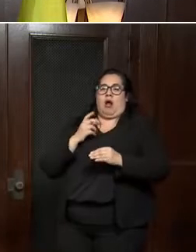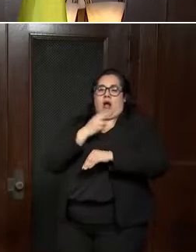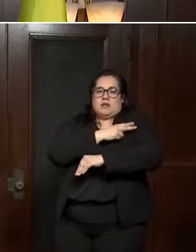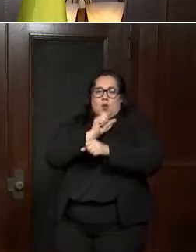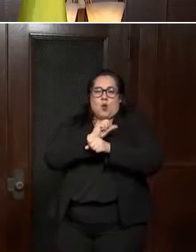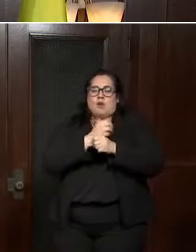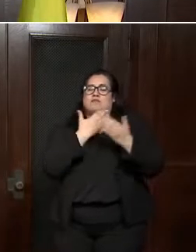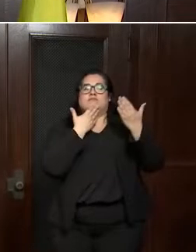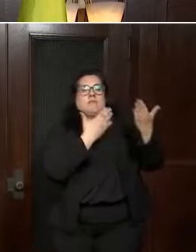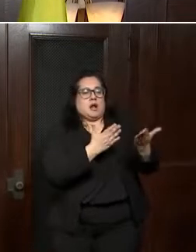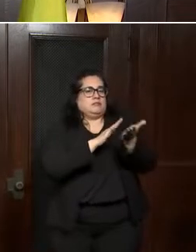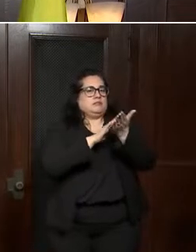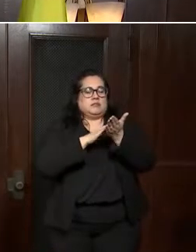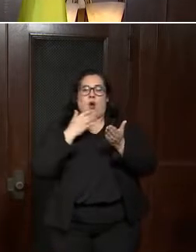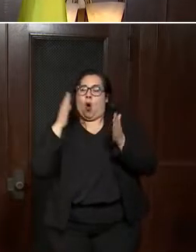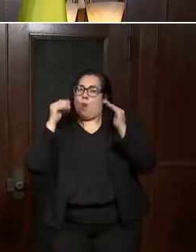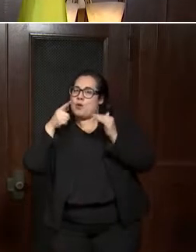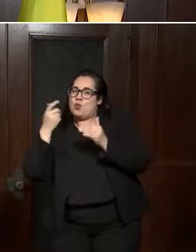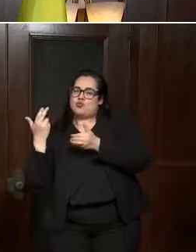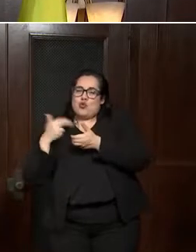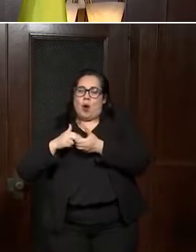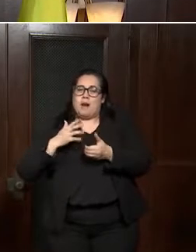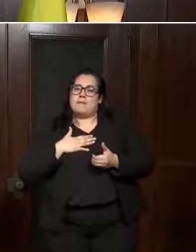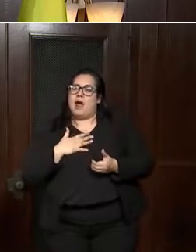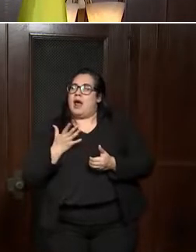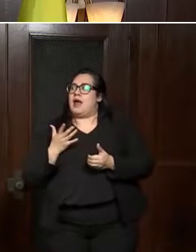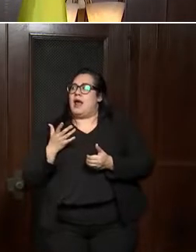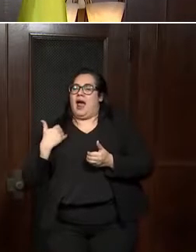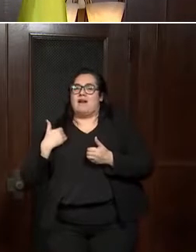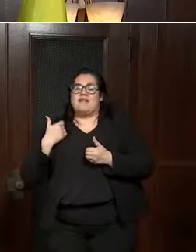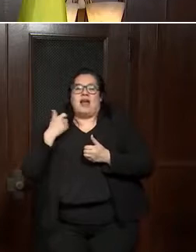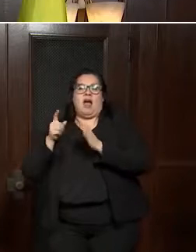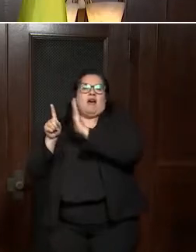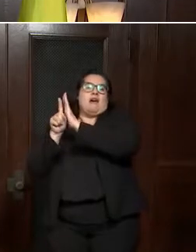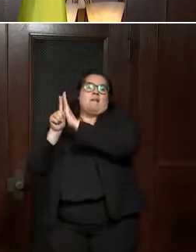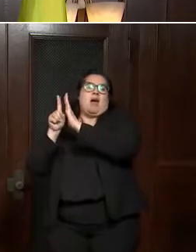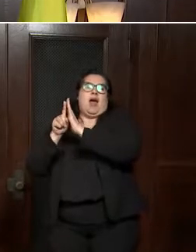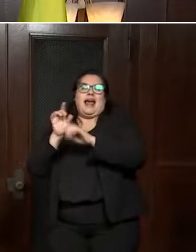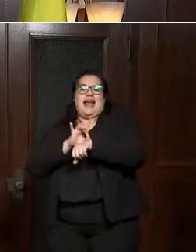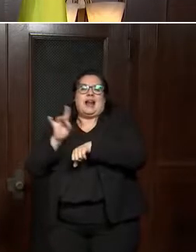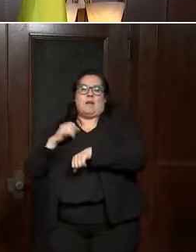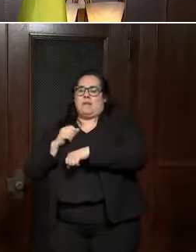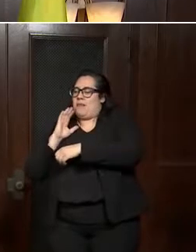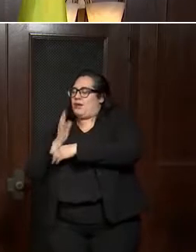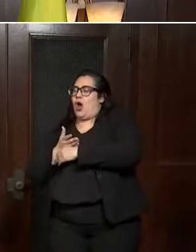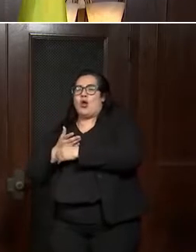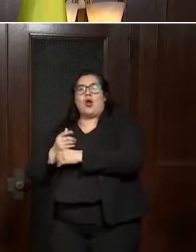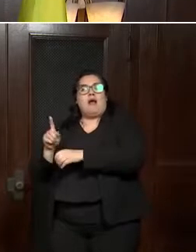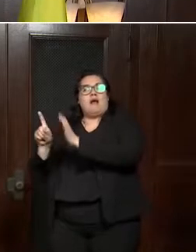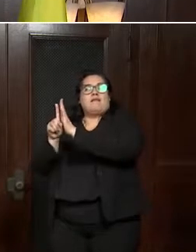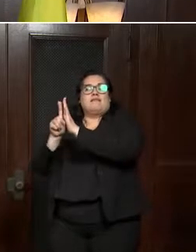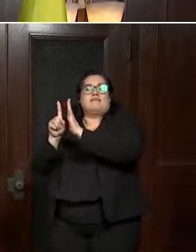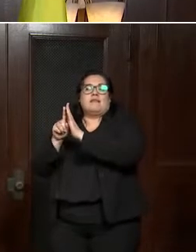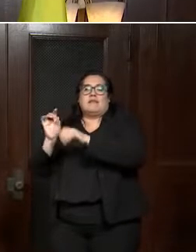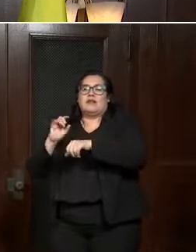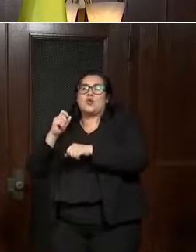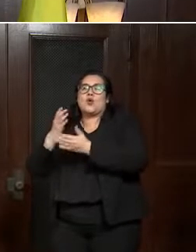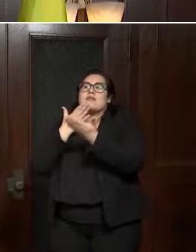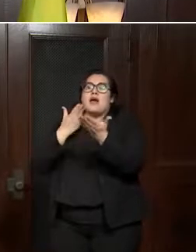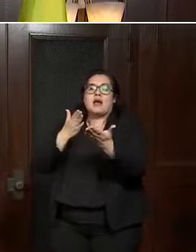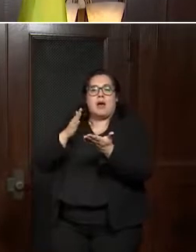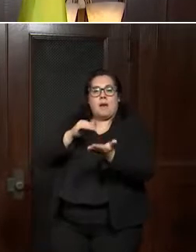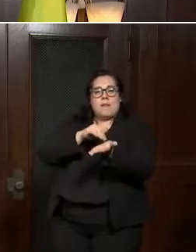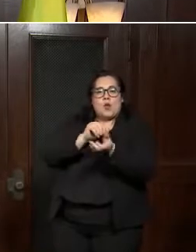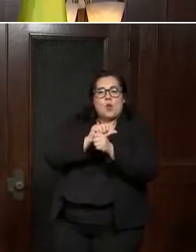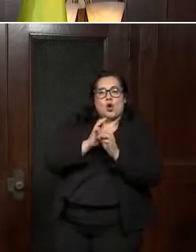workers for that. I hope many of you have been joining me and my daughter. We got cowbells now that we do at 8 o'clock to thank our medical workers and the janitors